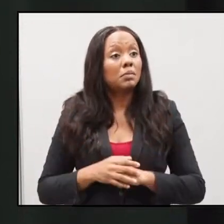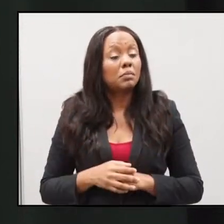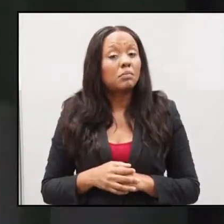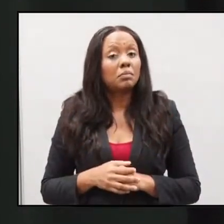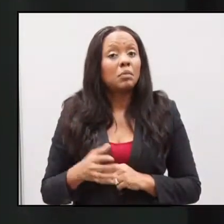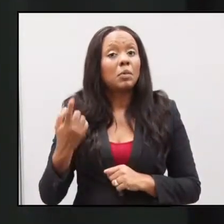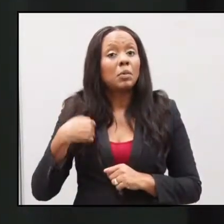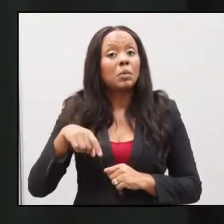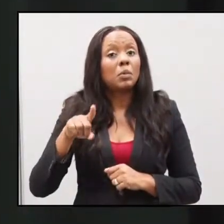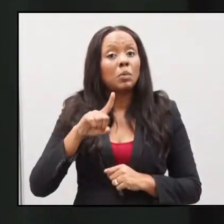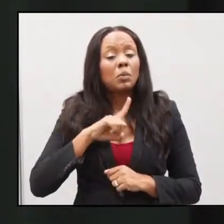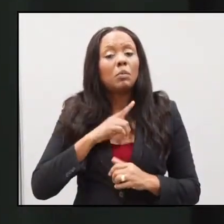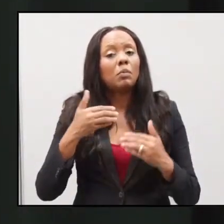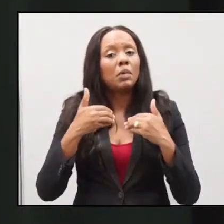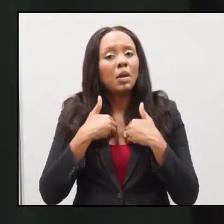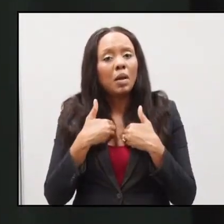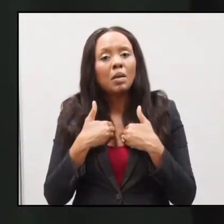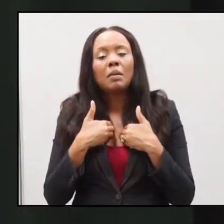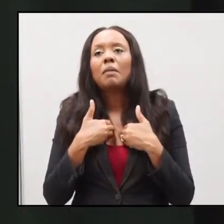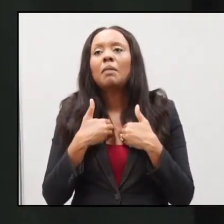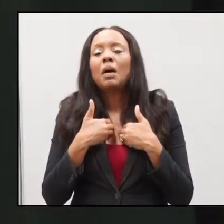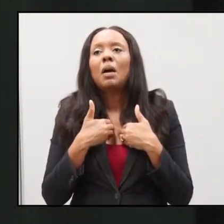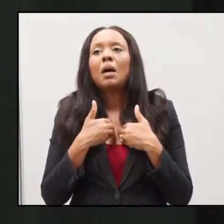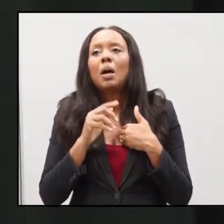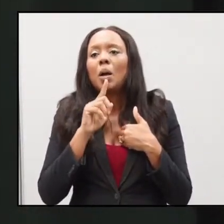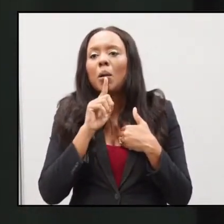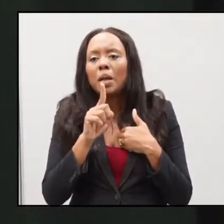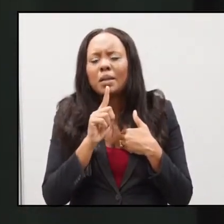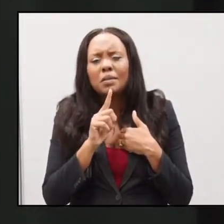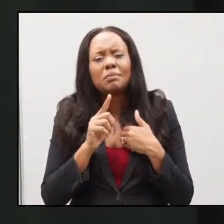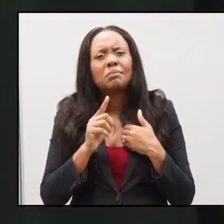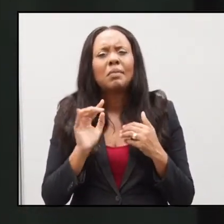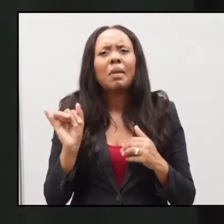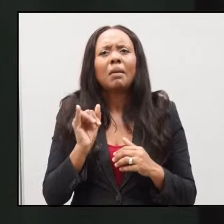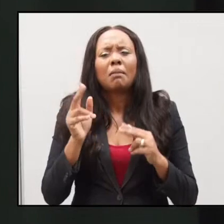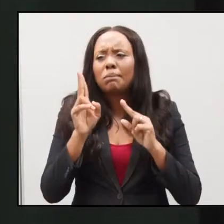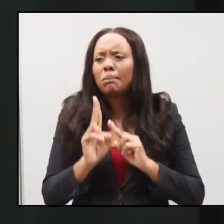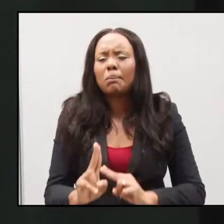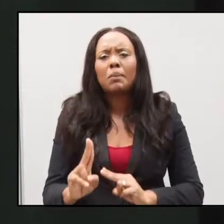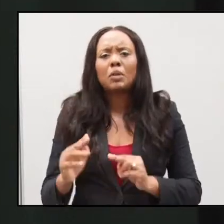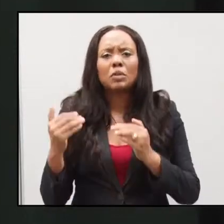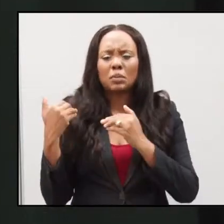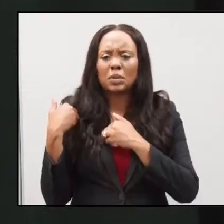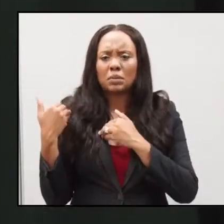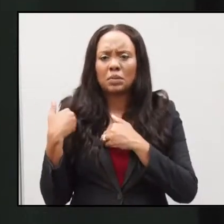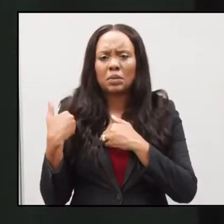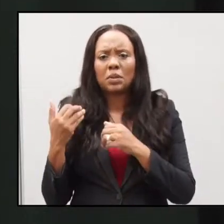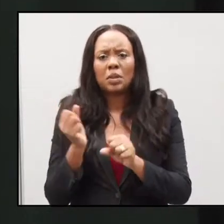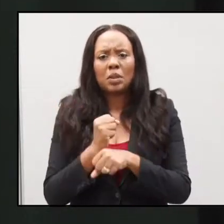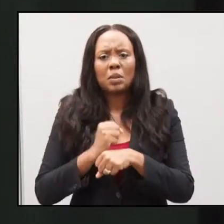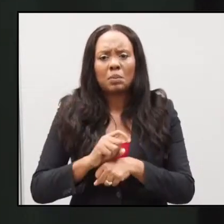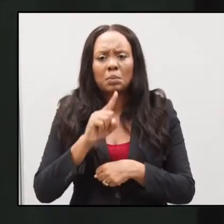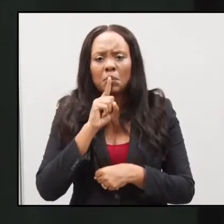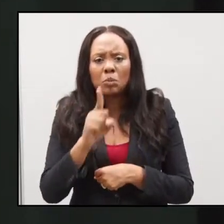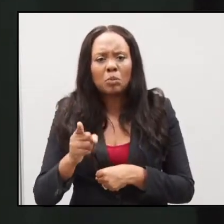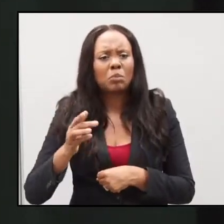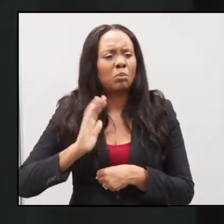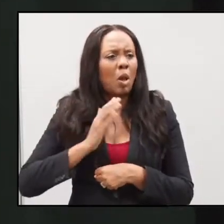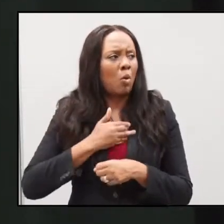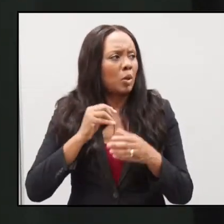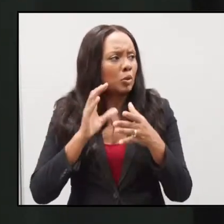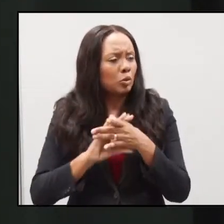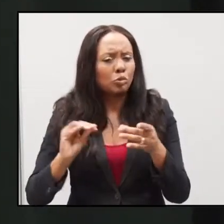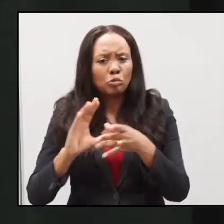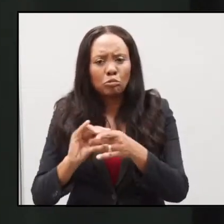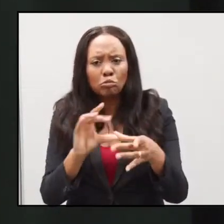have a solemn responsibility to ensure that we tell the story such that it never happens